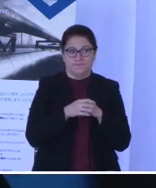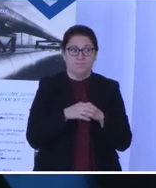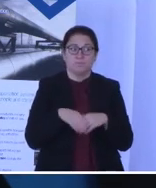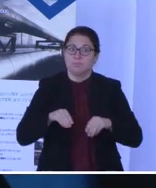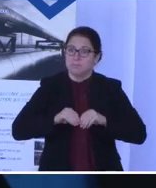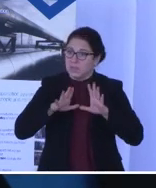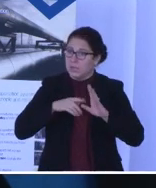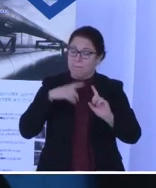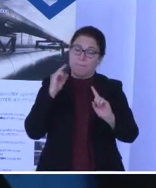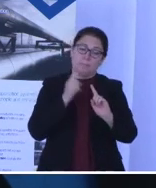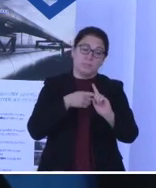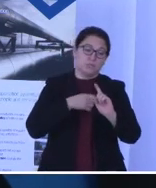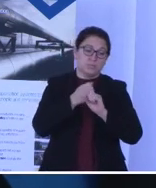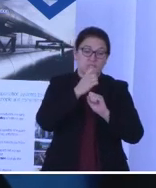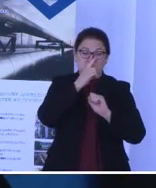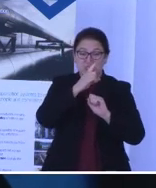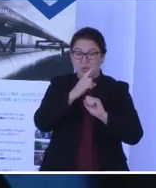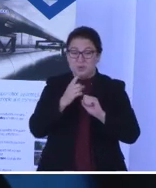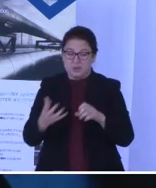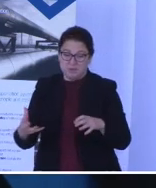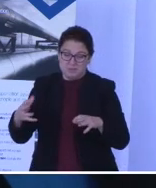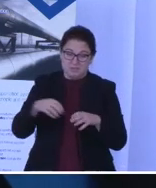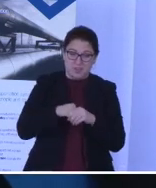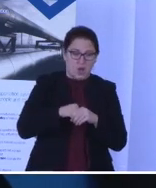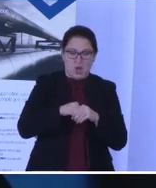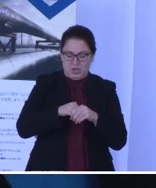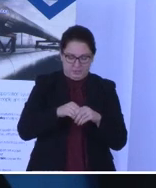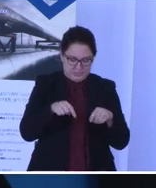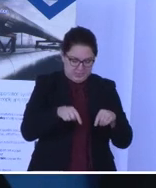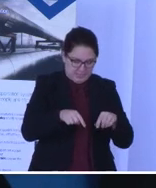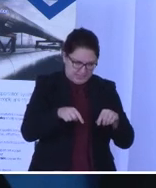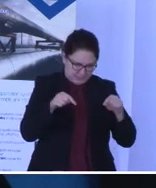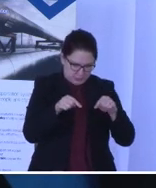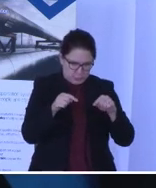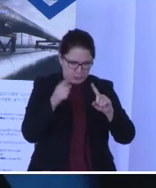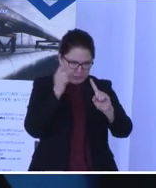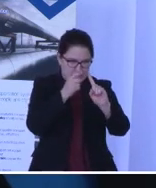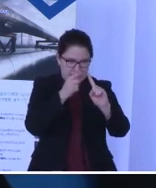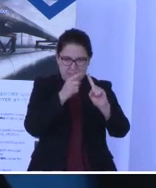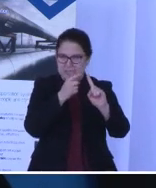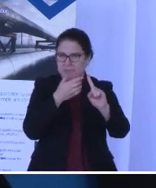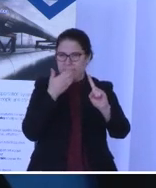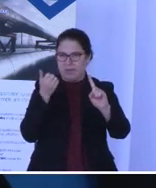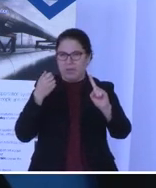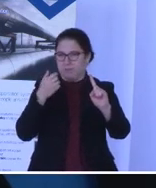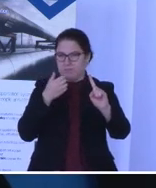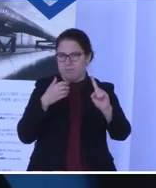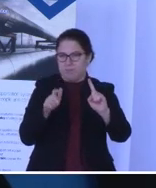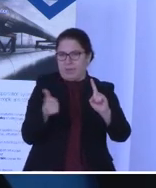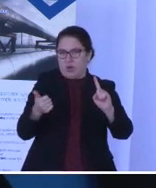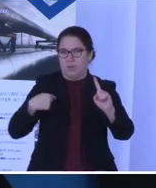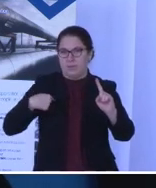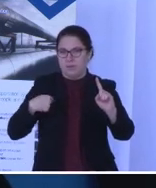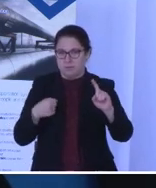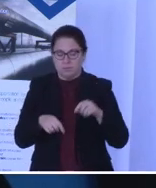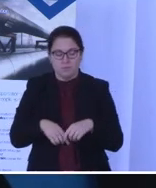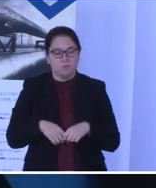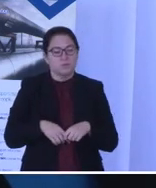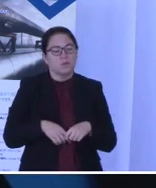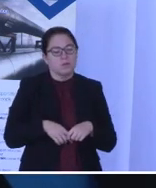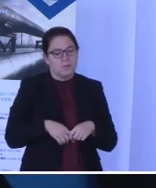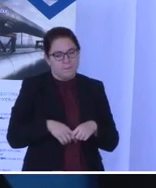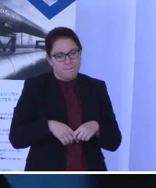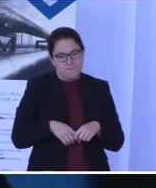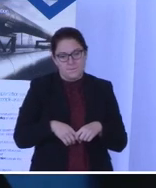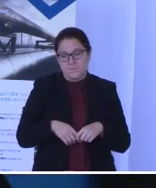driven by the desire to be part of something larger than themselves. There was no blueprint. Our early leaders built TSA one day at